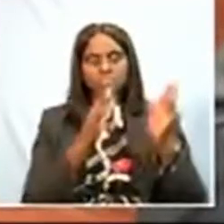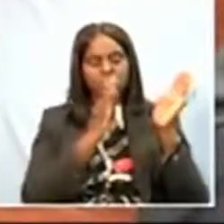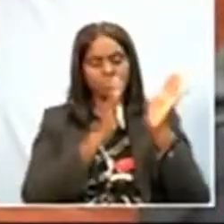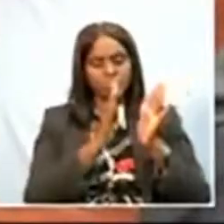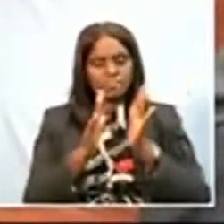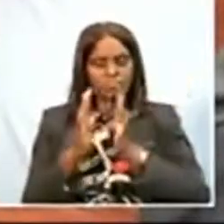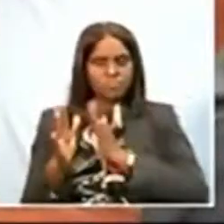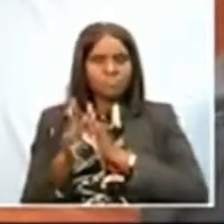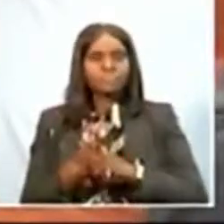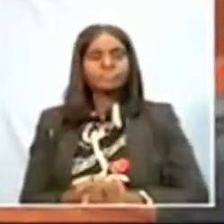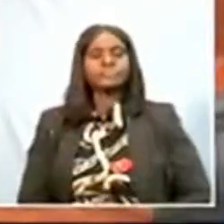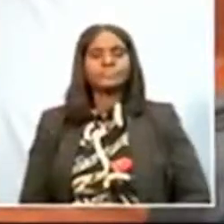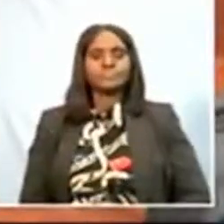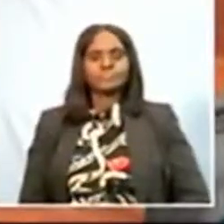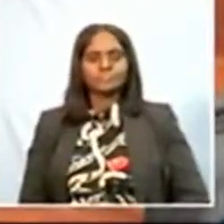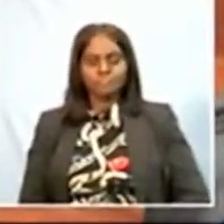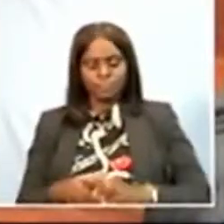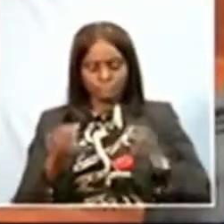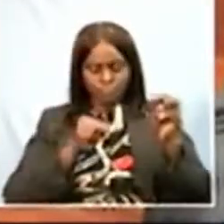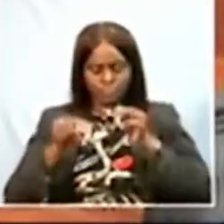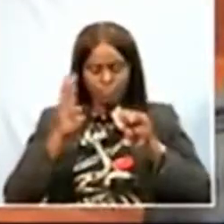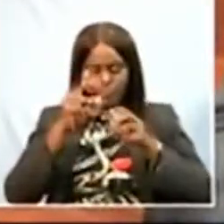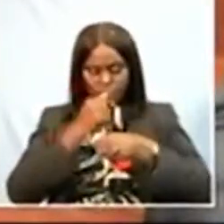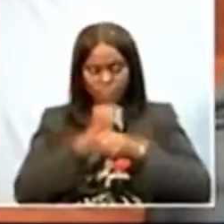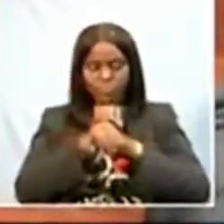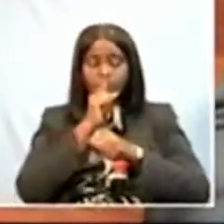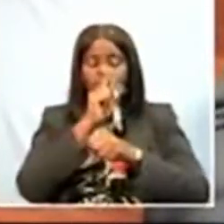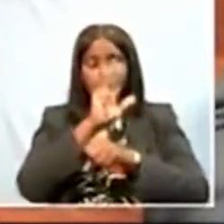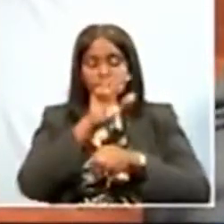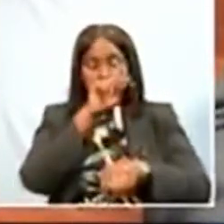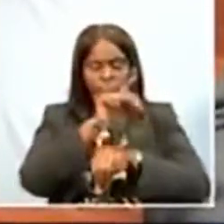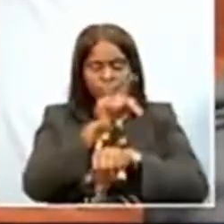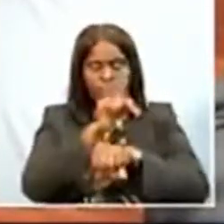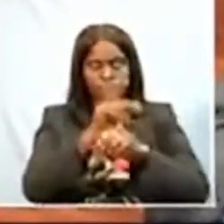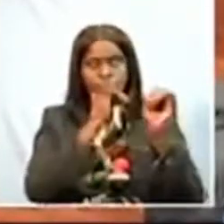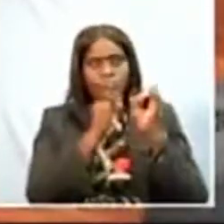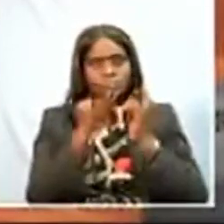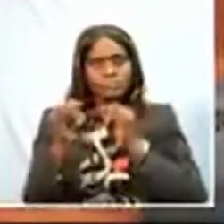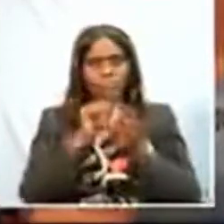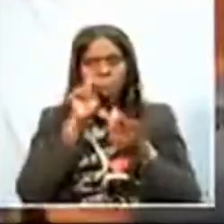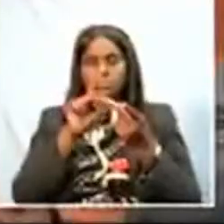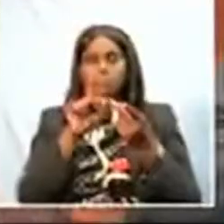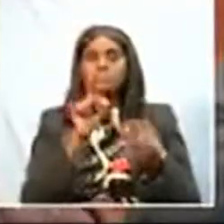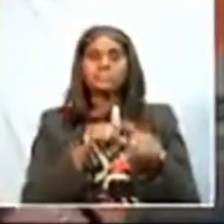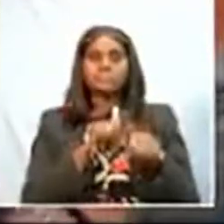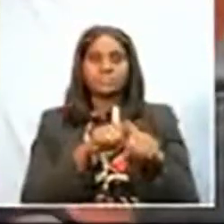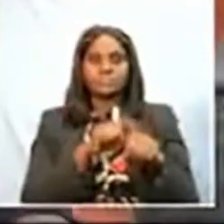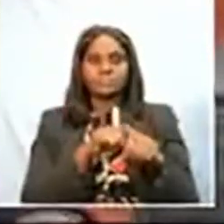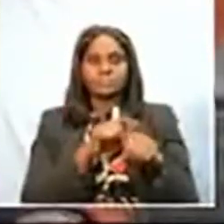Remedial measures, management to ensure that projects are implemented on time.